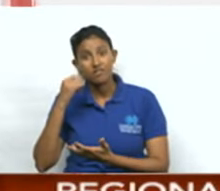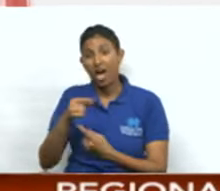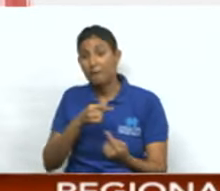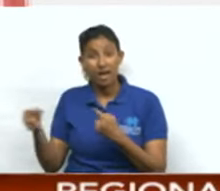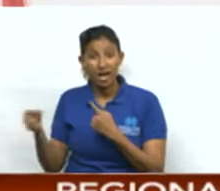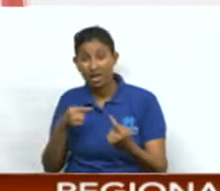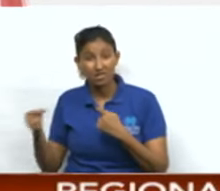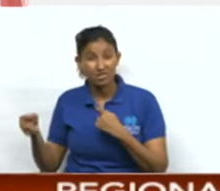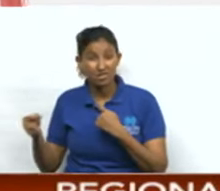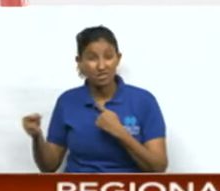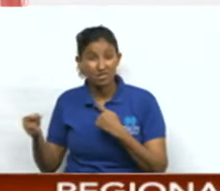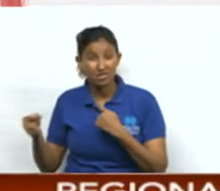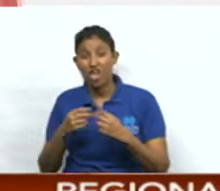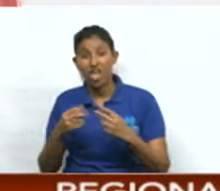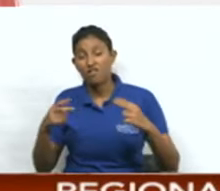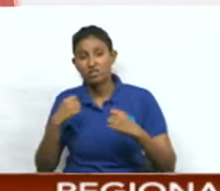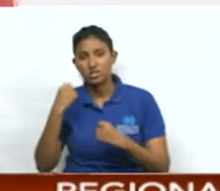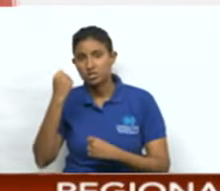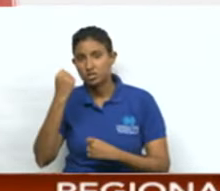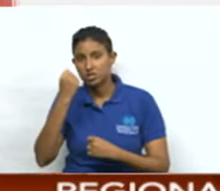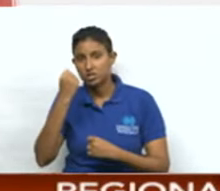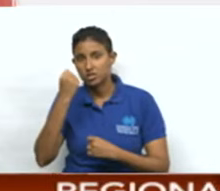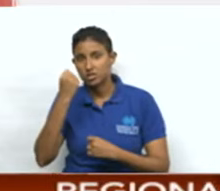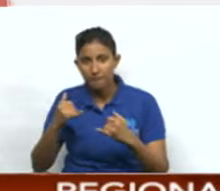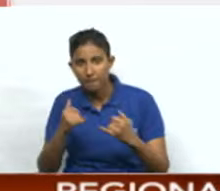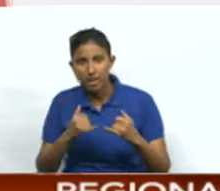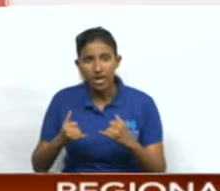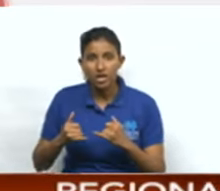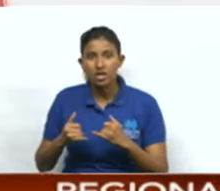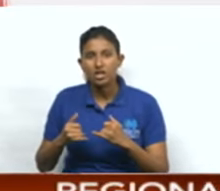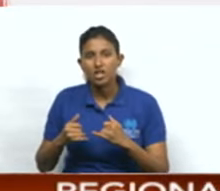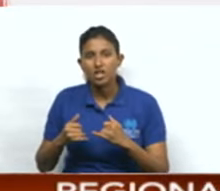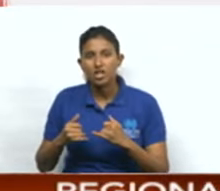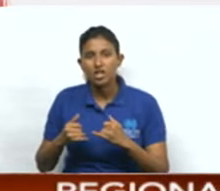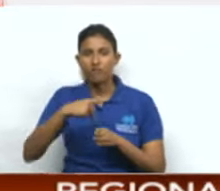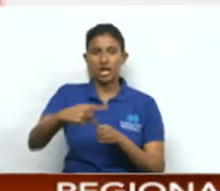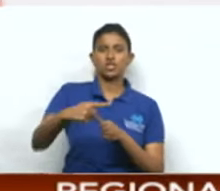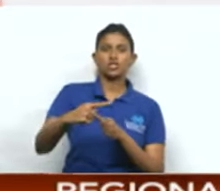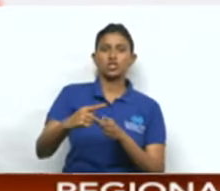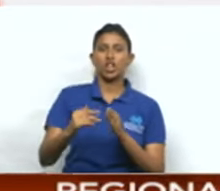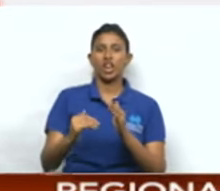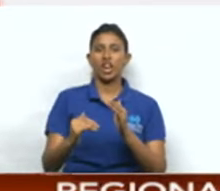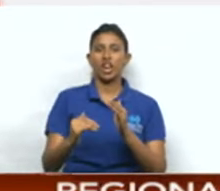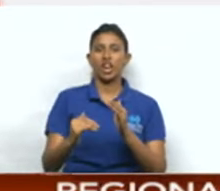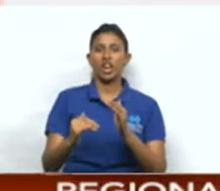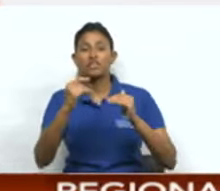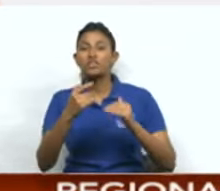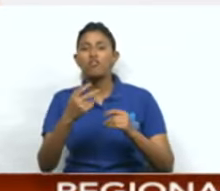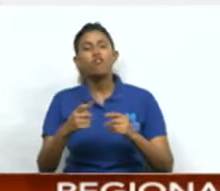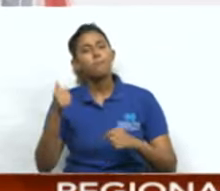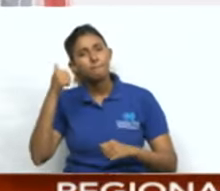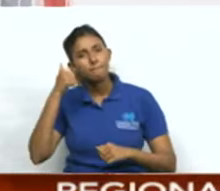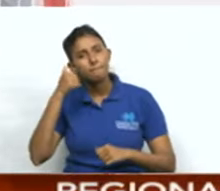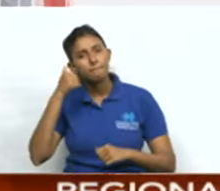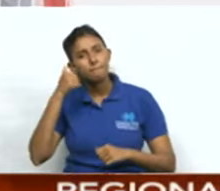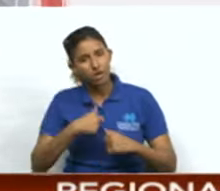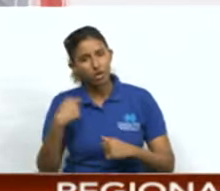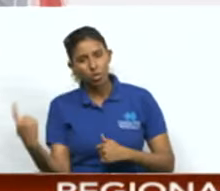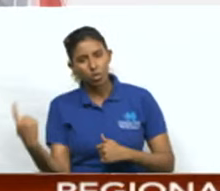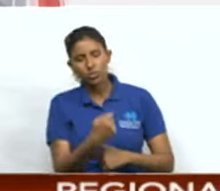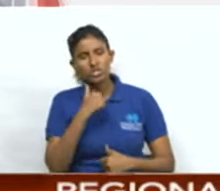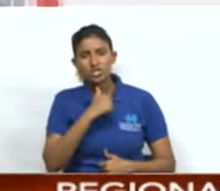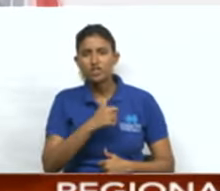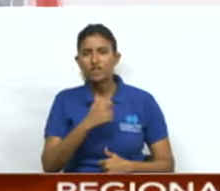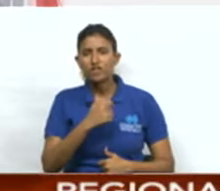at international level. And again, we have to remember that these girls are very young in their careers, really, you know.